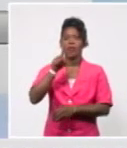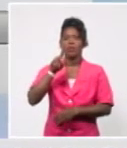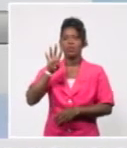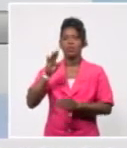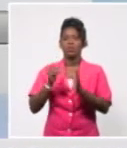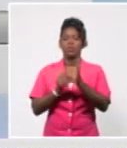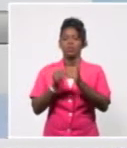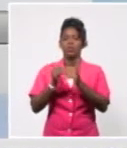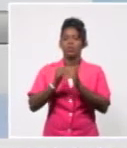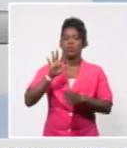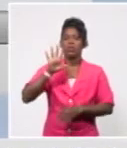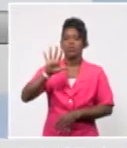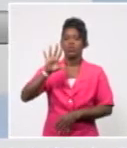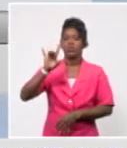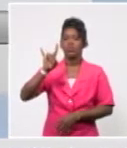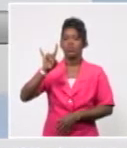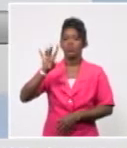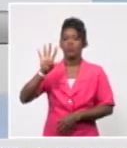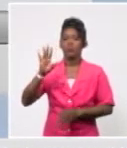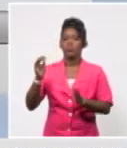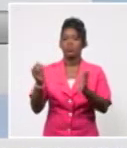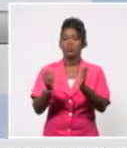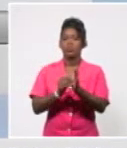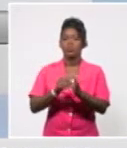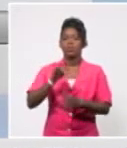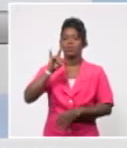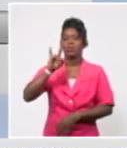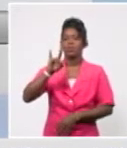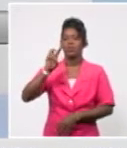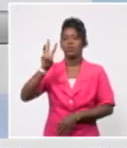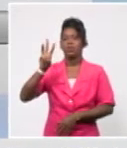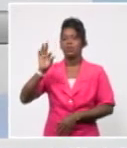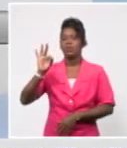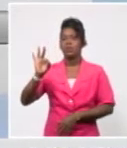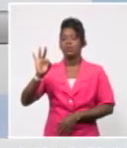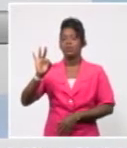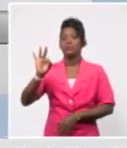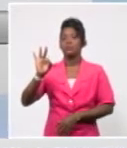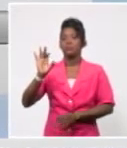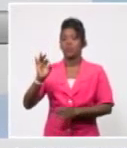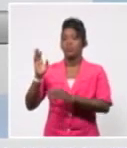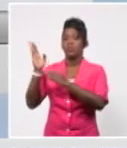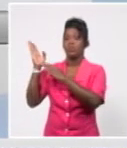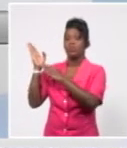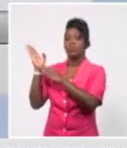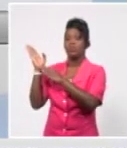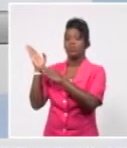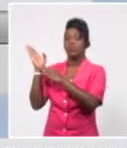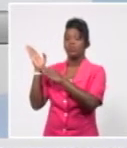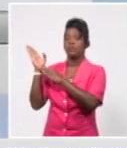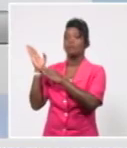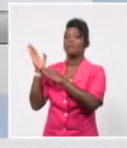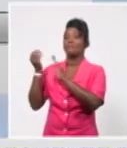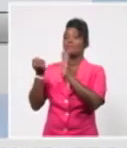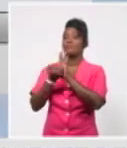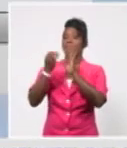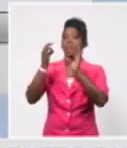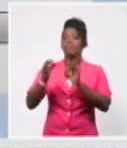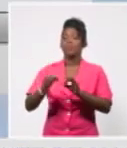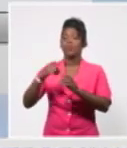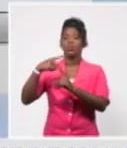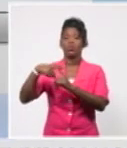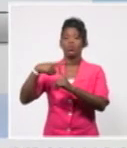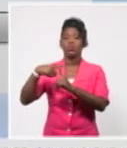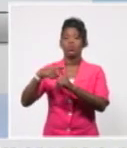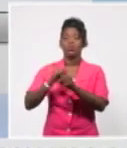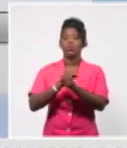reported 121,221 new cases yesterday, for a total